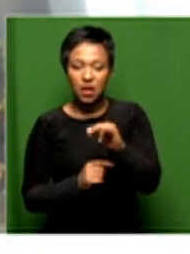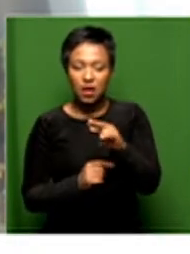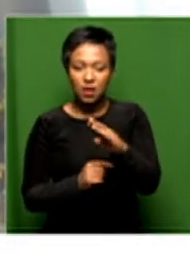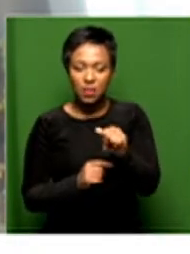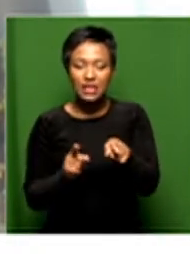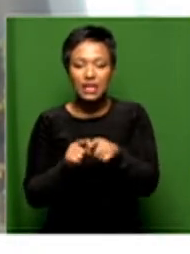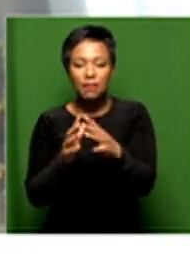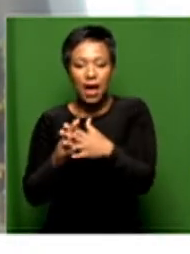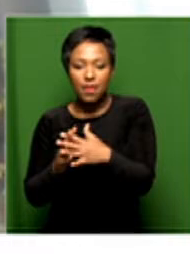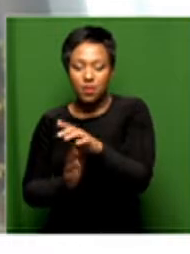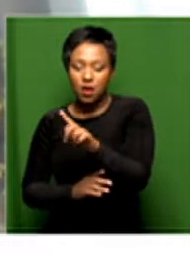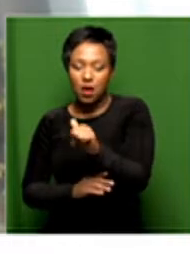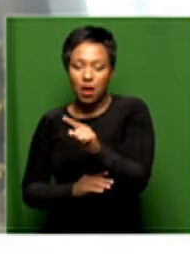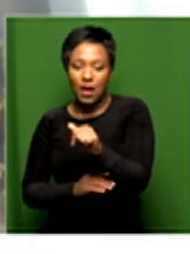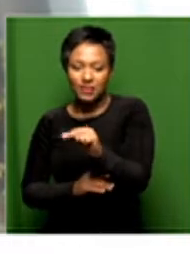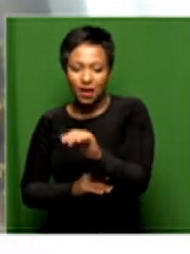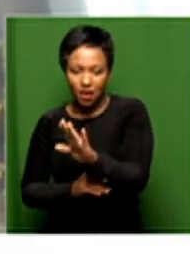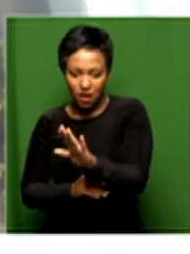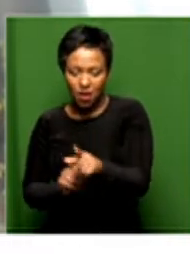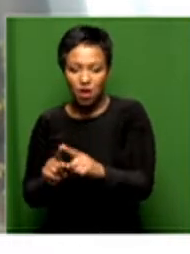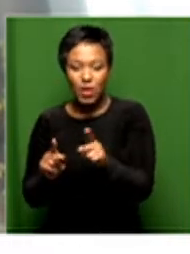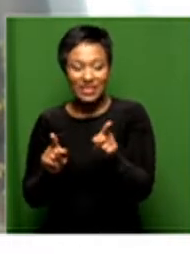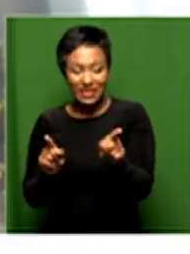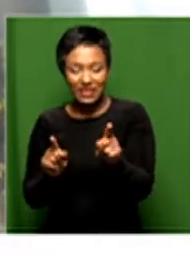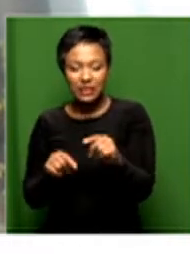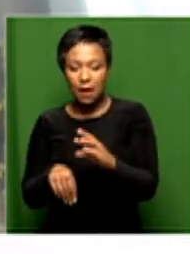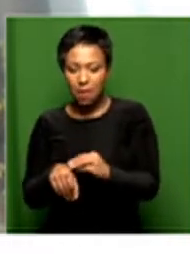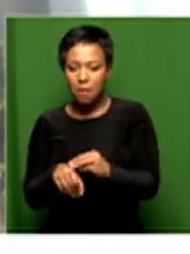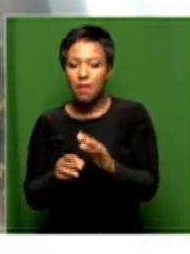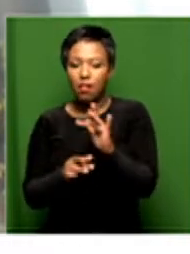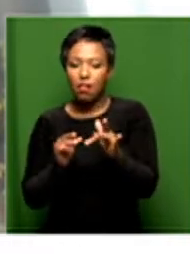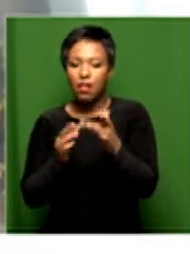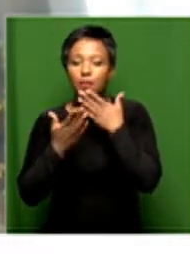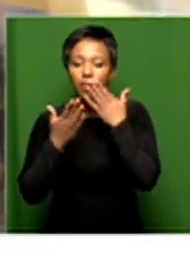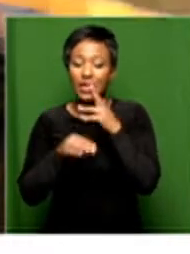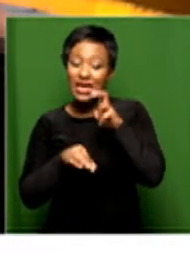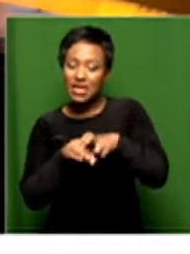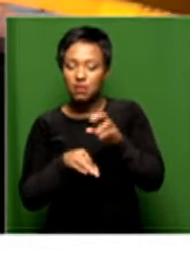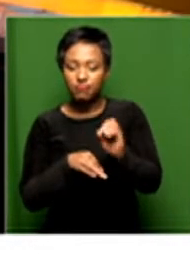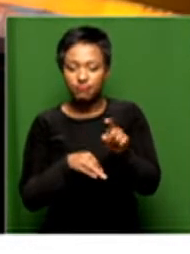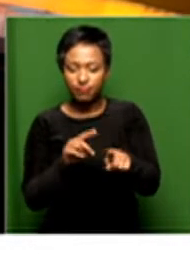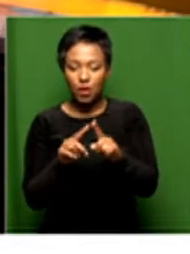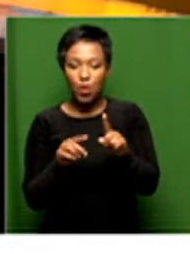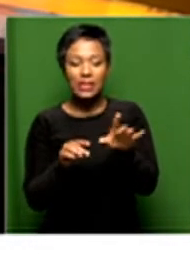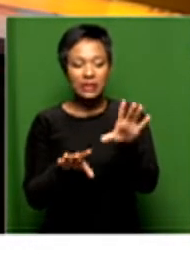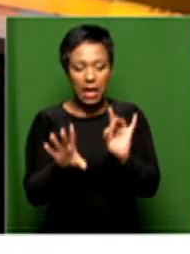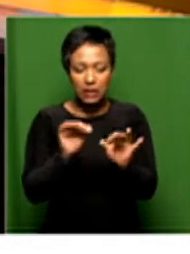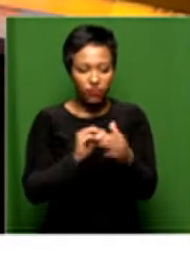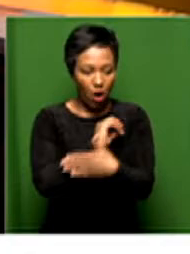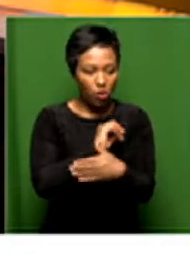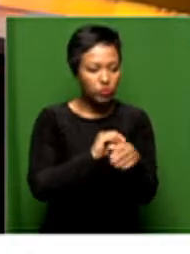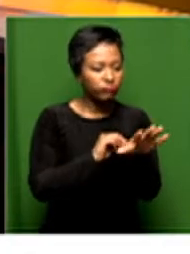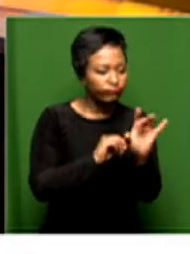Latin America. So clearly, it was the gap or the felt need that directed the selection of